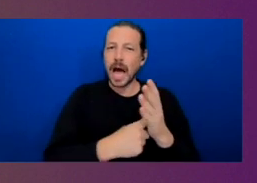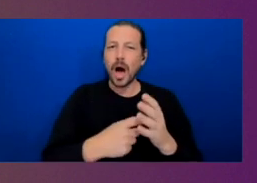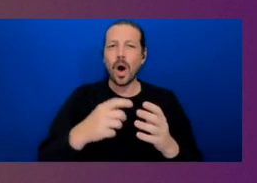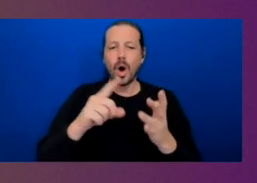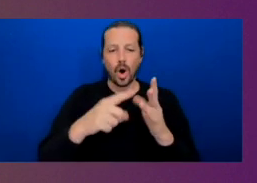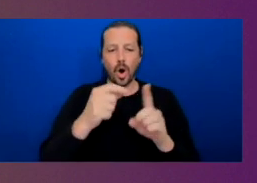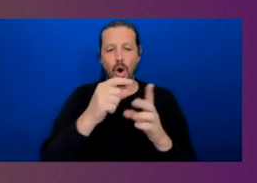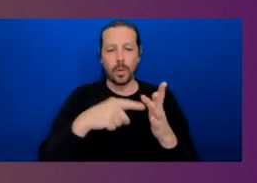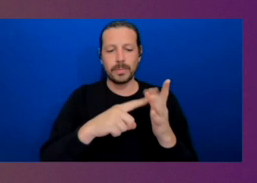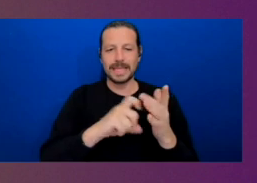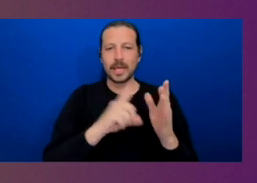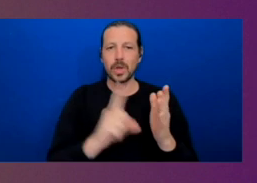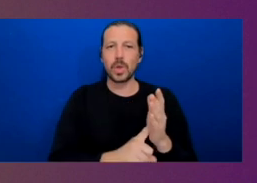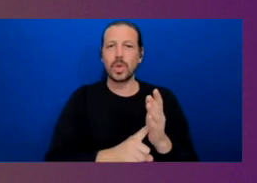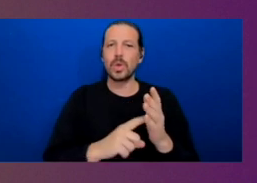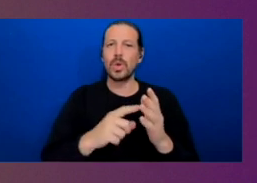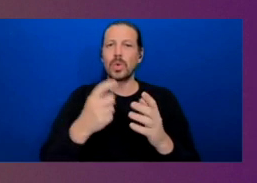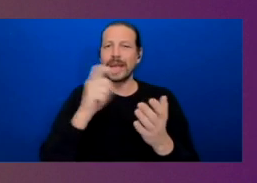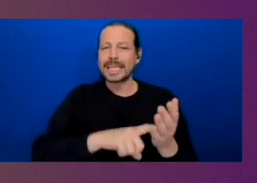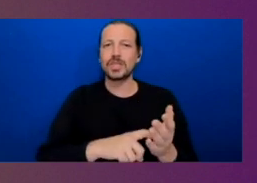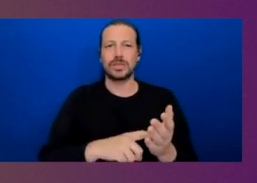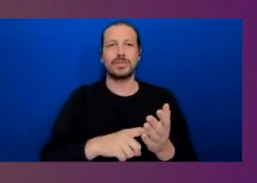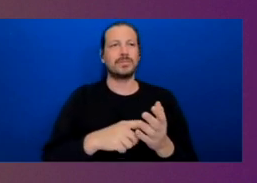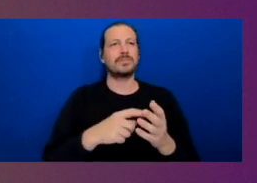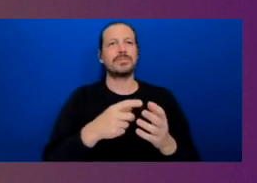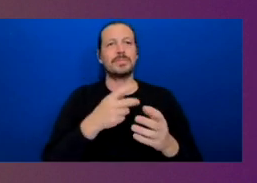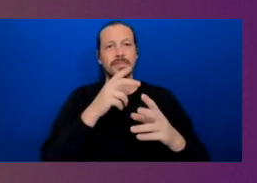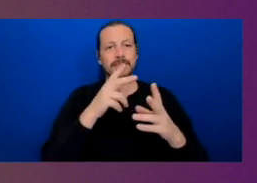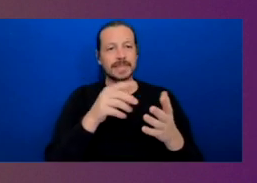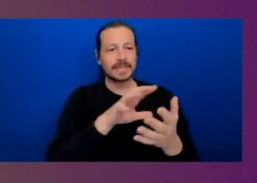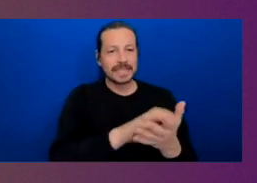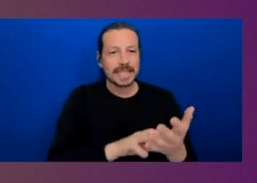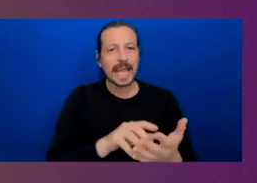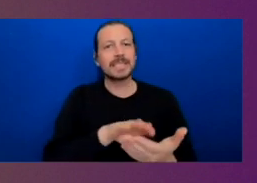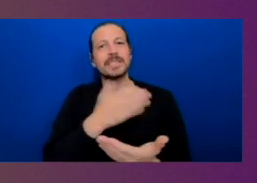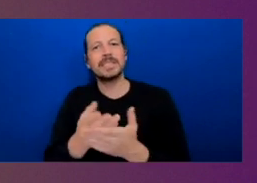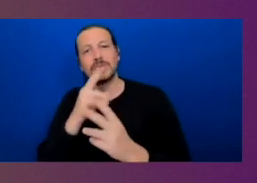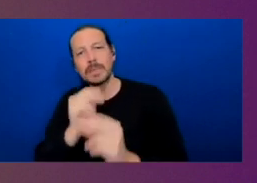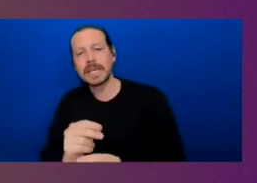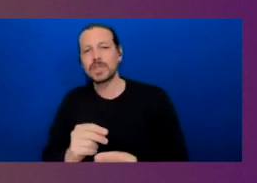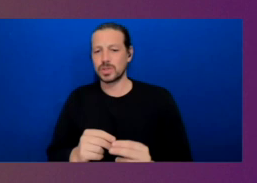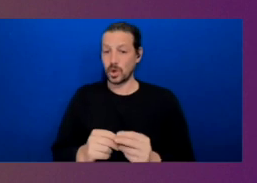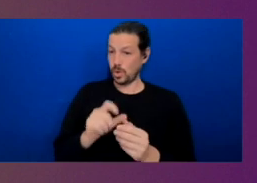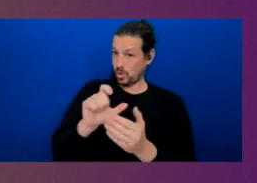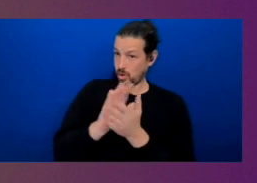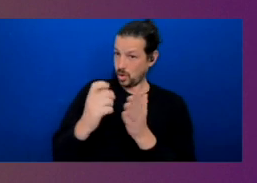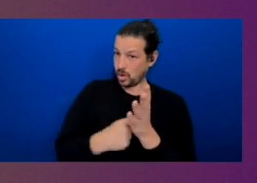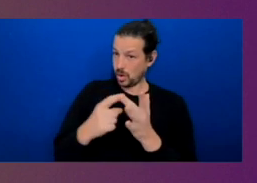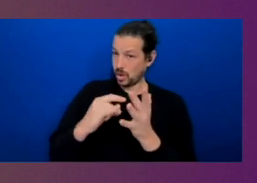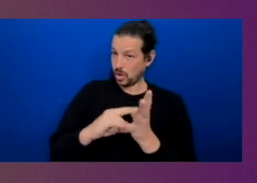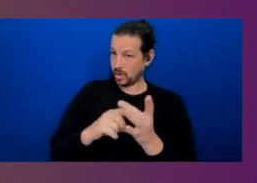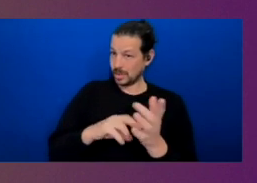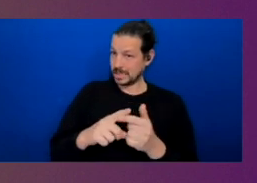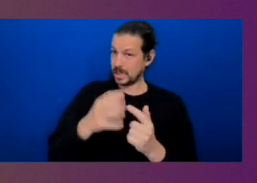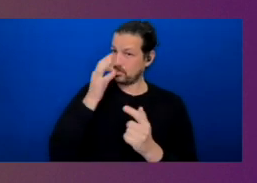allowing for text to speech. So Christine, I want to ask you this question. Why do you believe this kind of inclusive design holds so